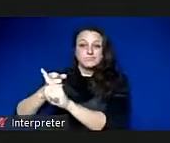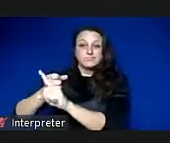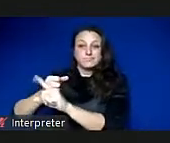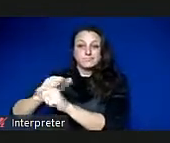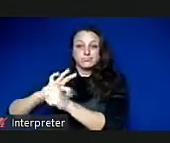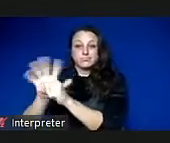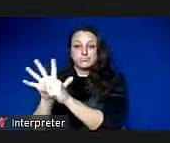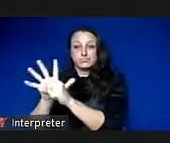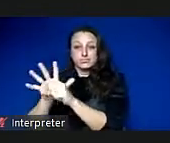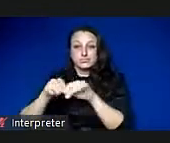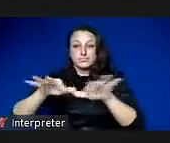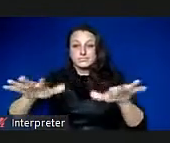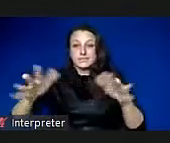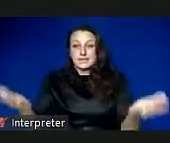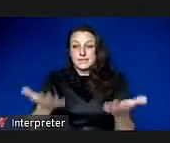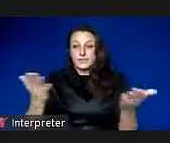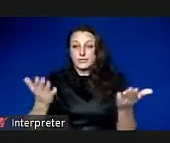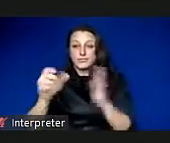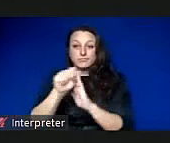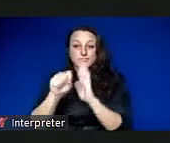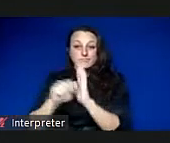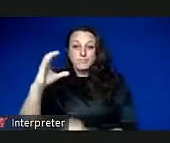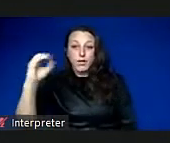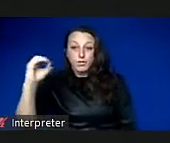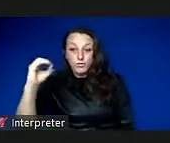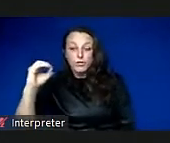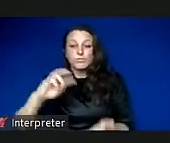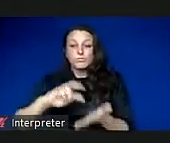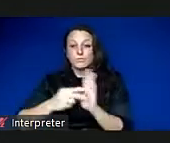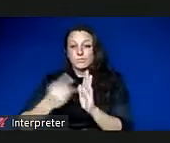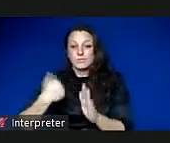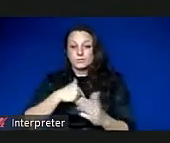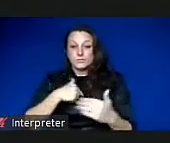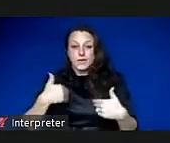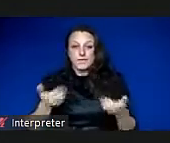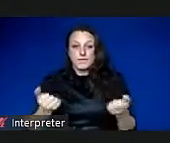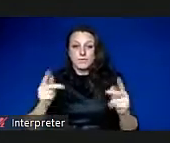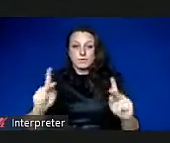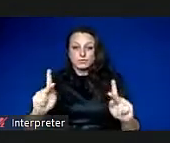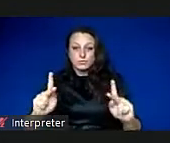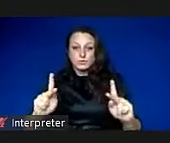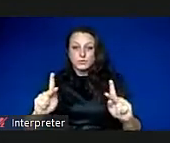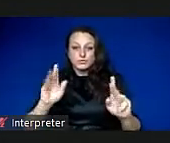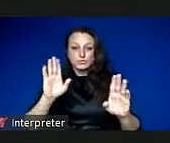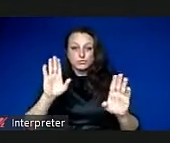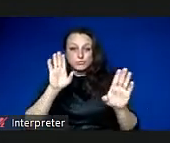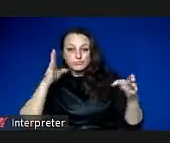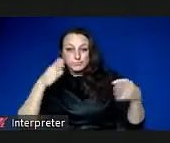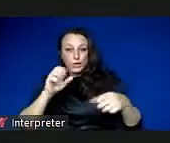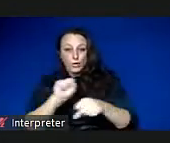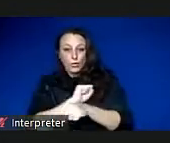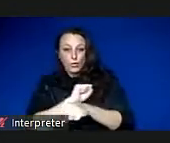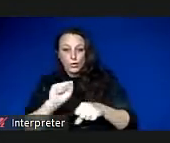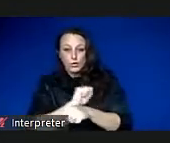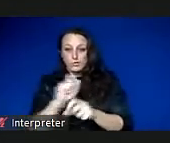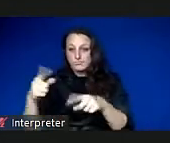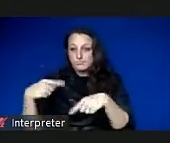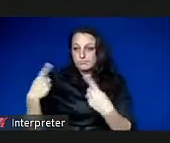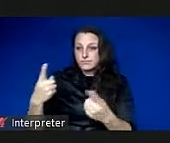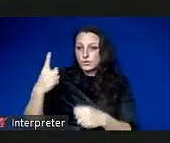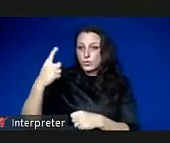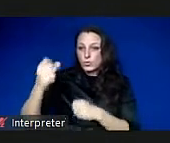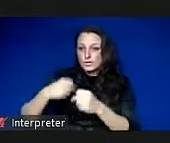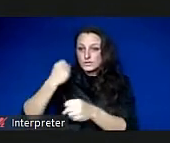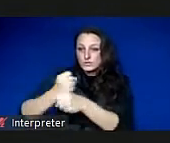it gives us an opportunity to reflect on the work of the last year, to provide you